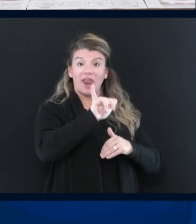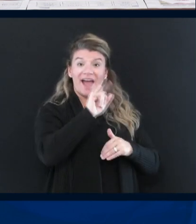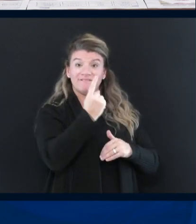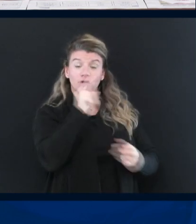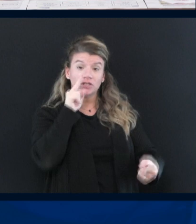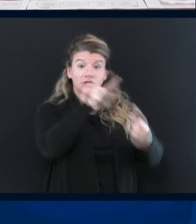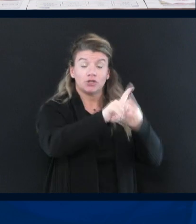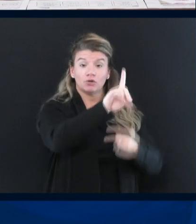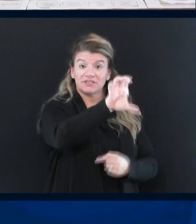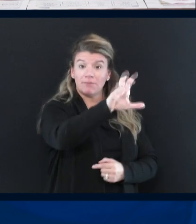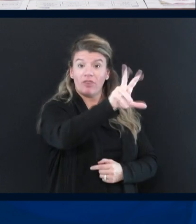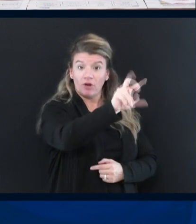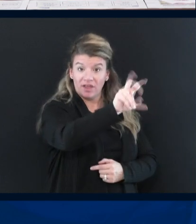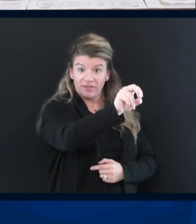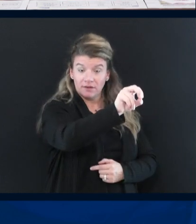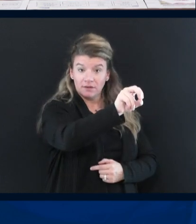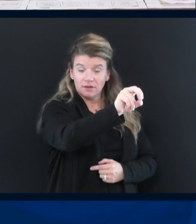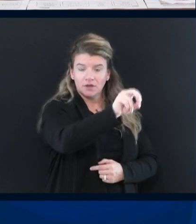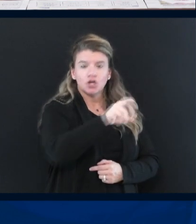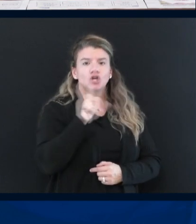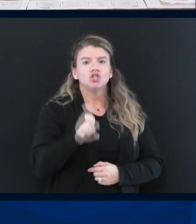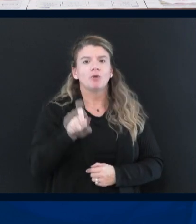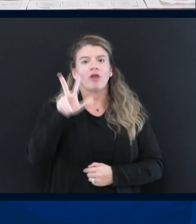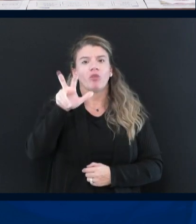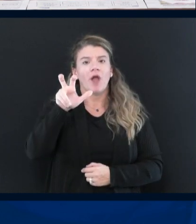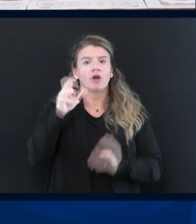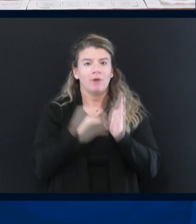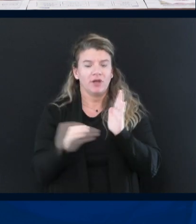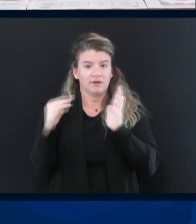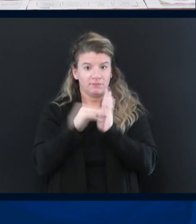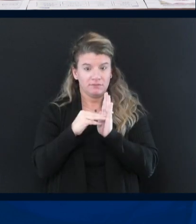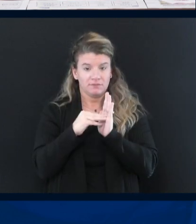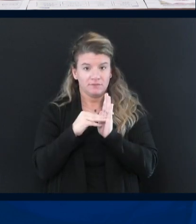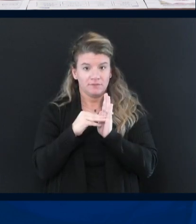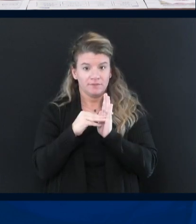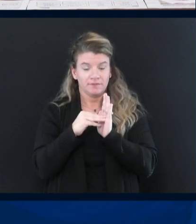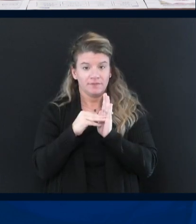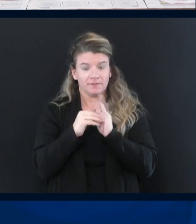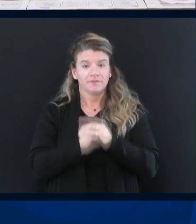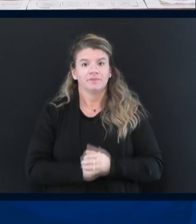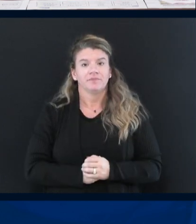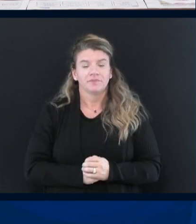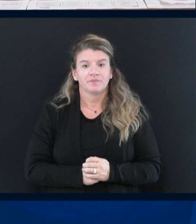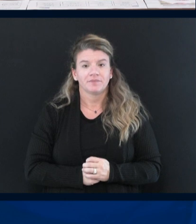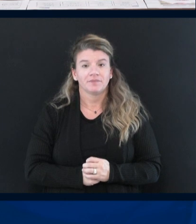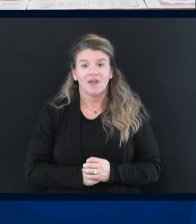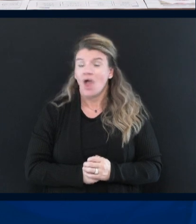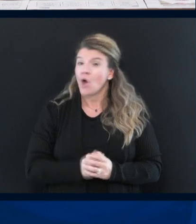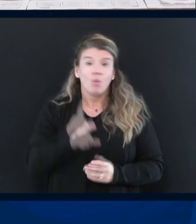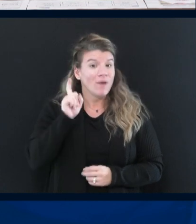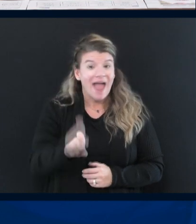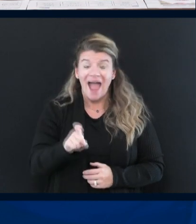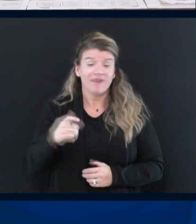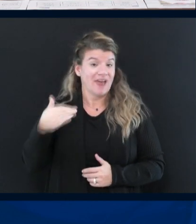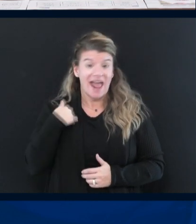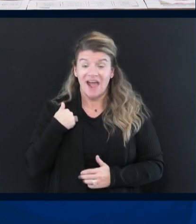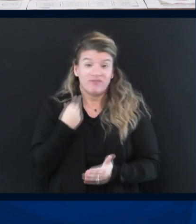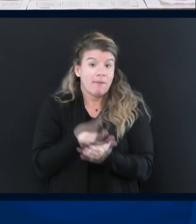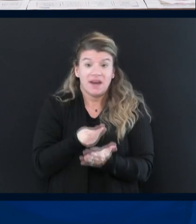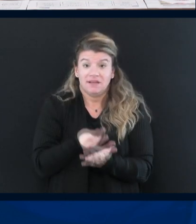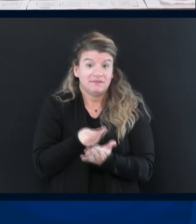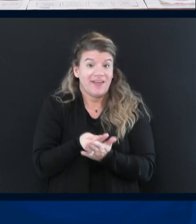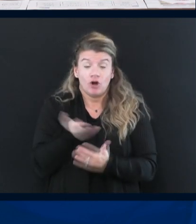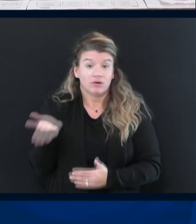December, December the 30th, will be 300 million. We have got to have those dollars to